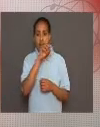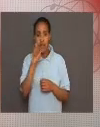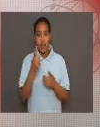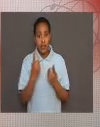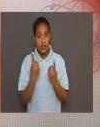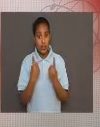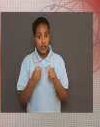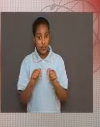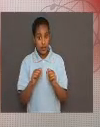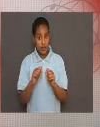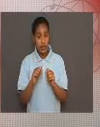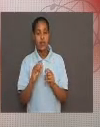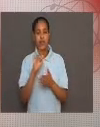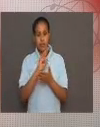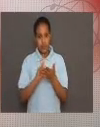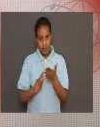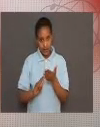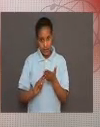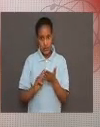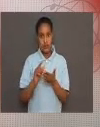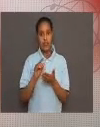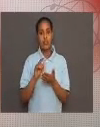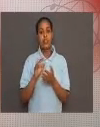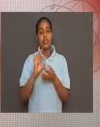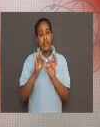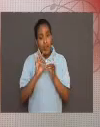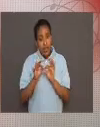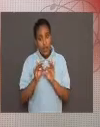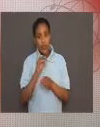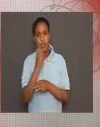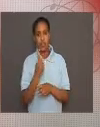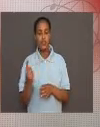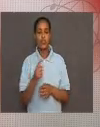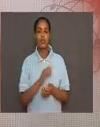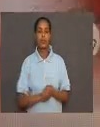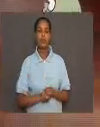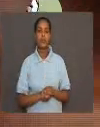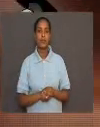Try to write them down now and define each.